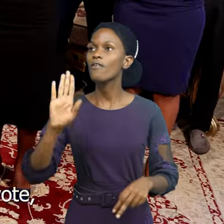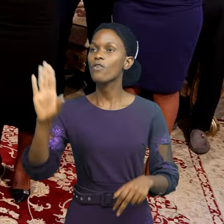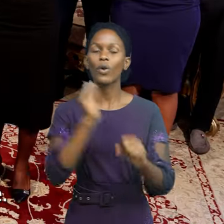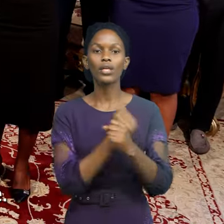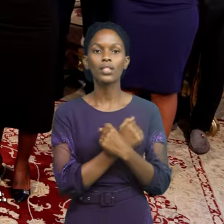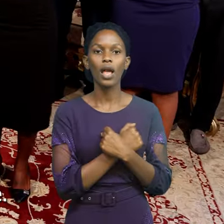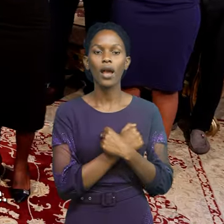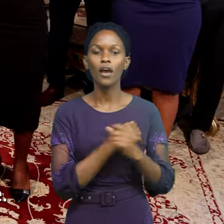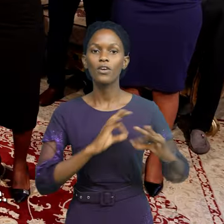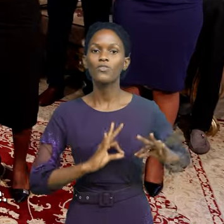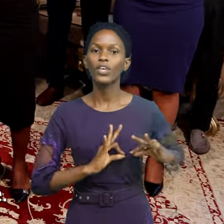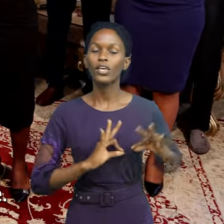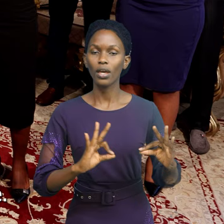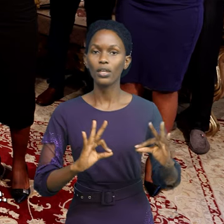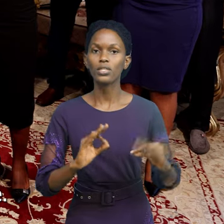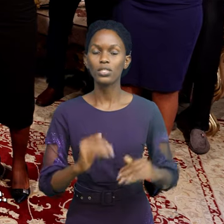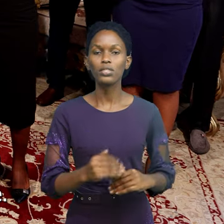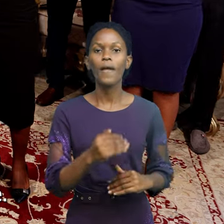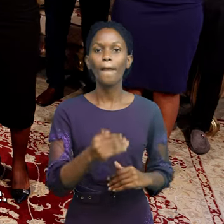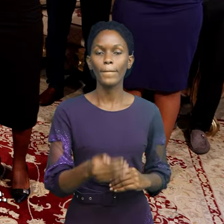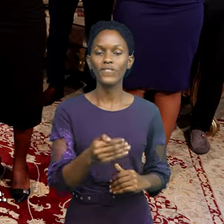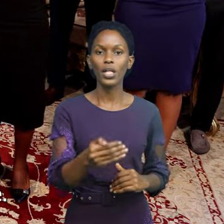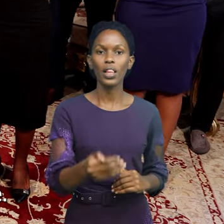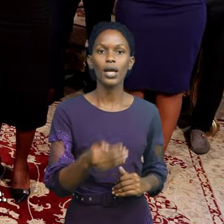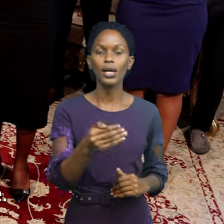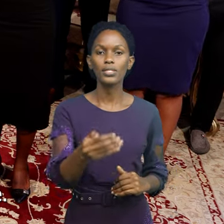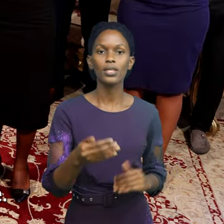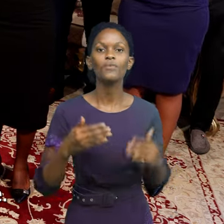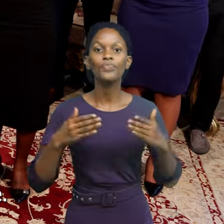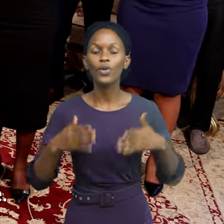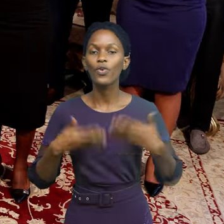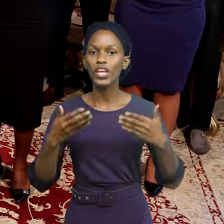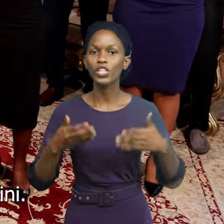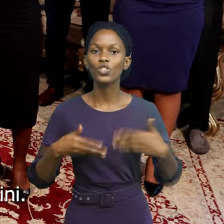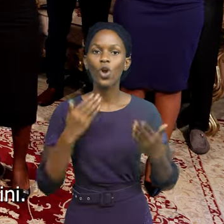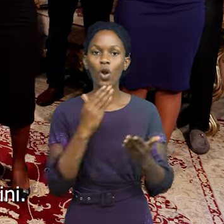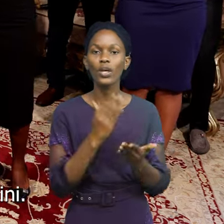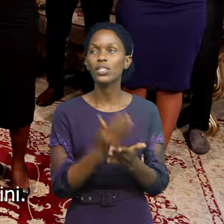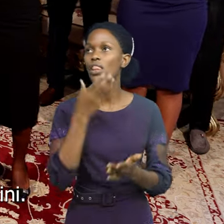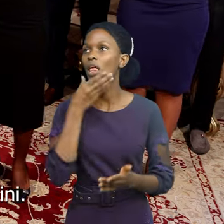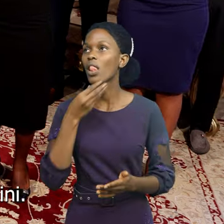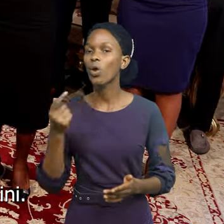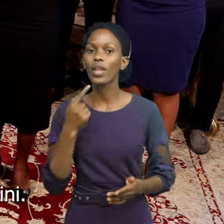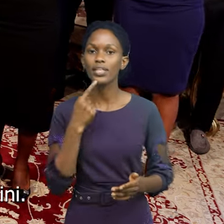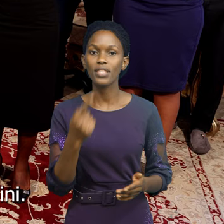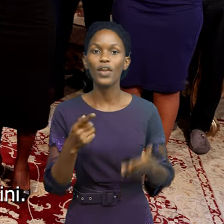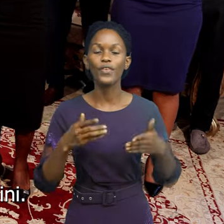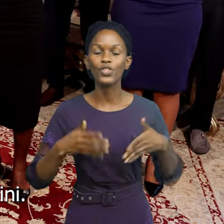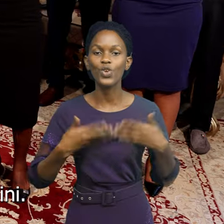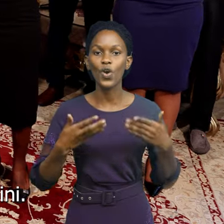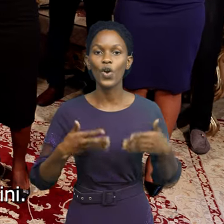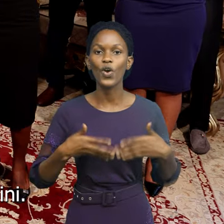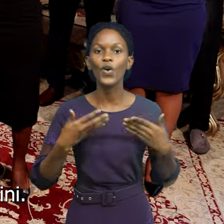nations, for his loving kindness is everlasting. Rejoice in the Lord, I